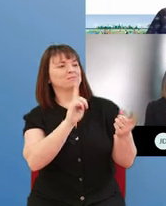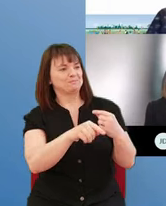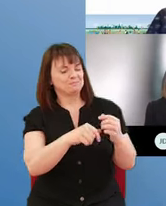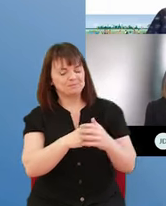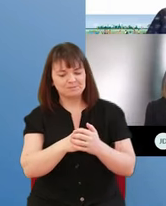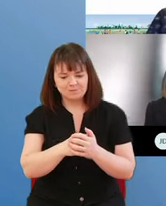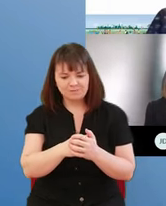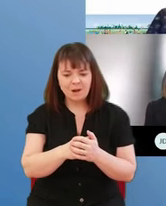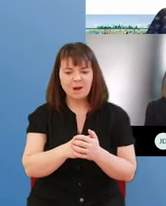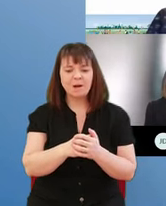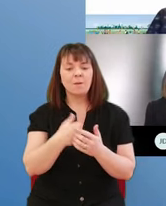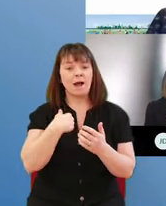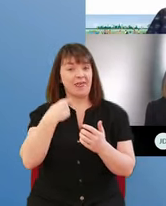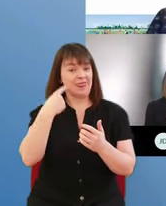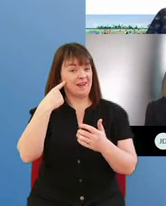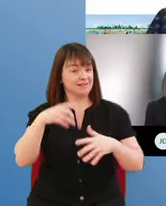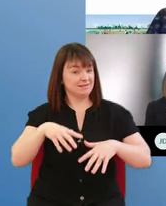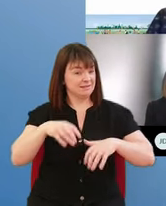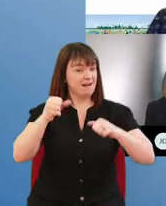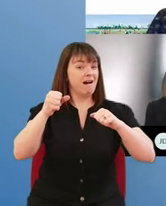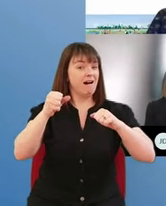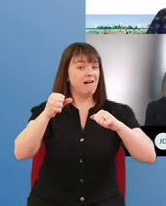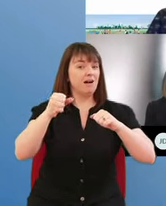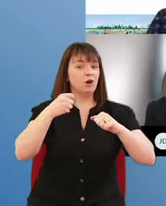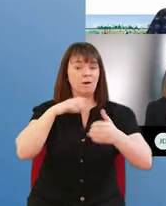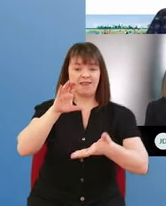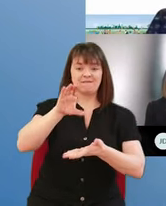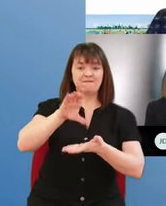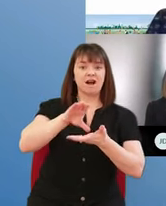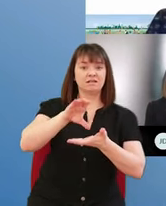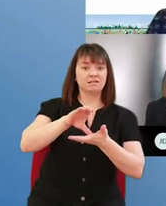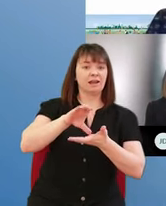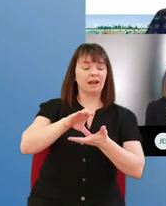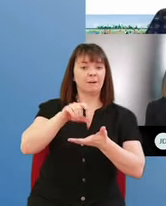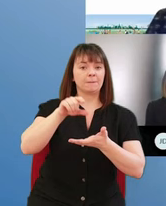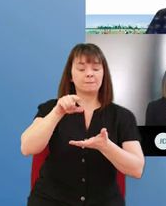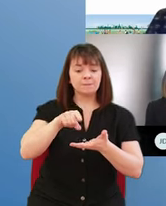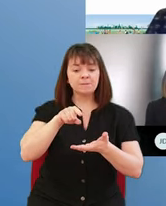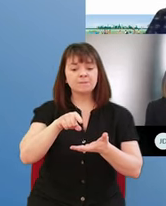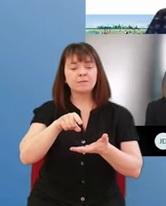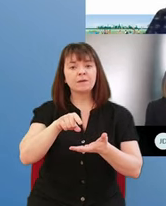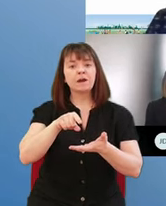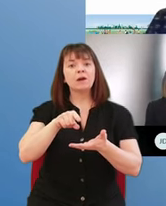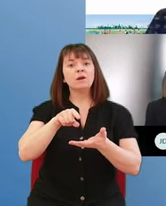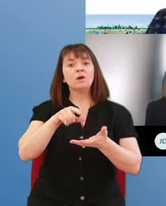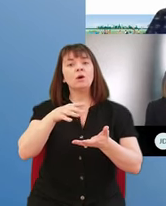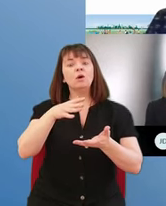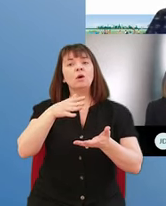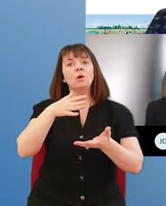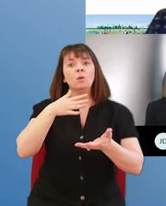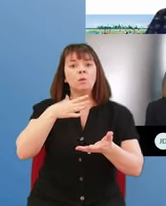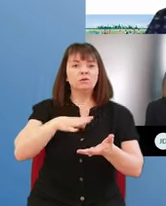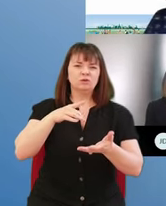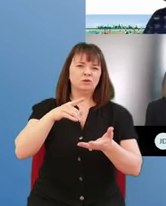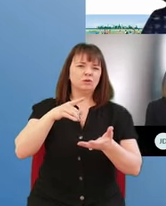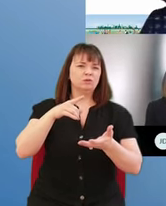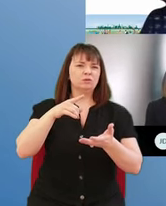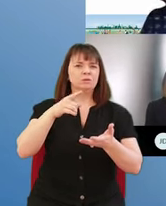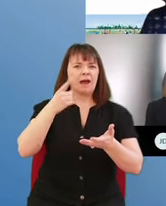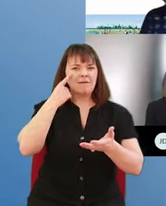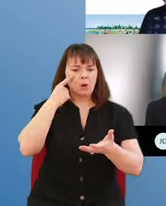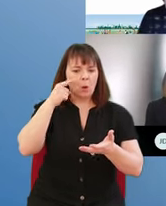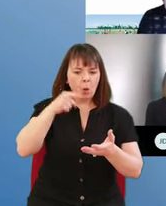there were challenges because of the pandemic, but actually we had challenges prior to the pandemic. So what we wanted to identify were a